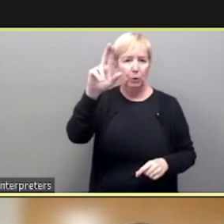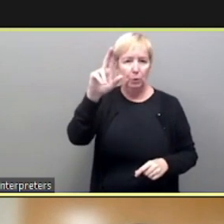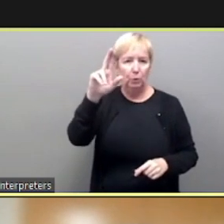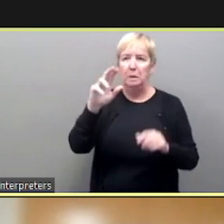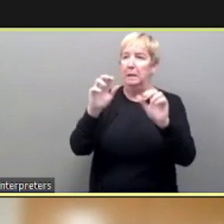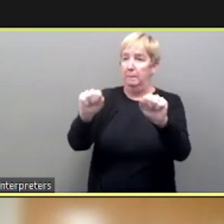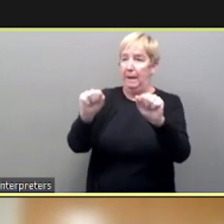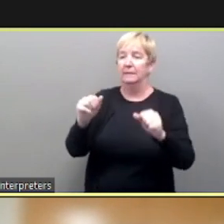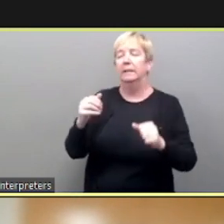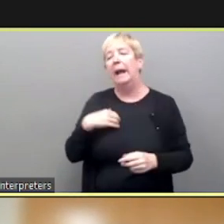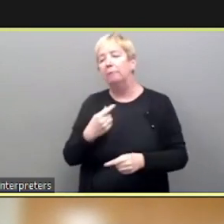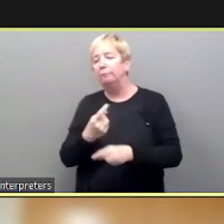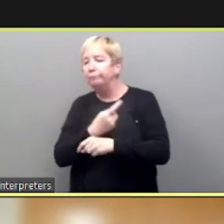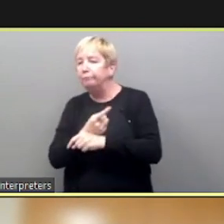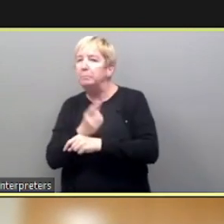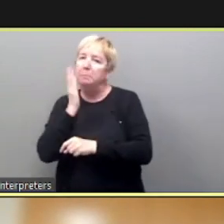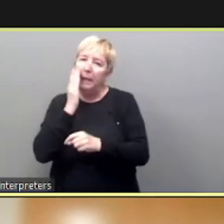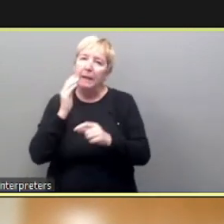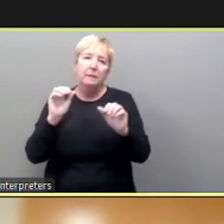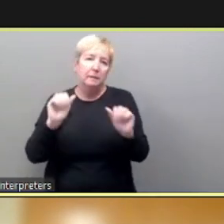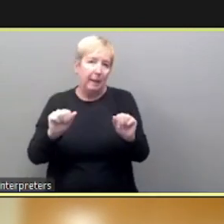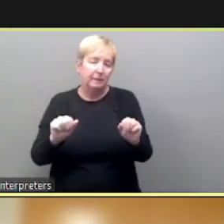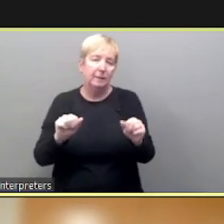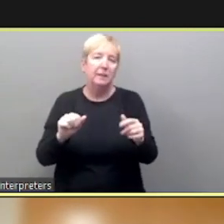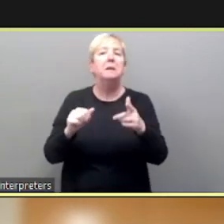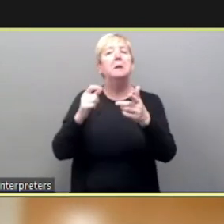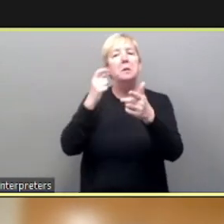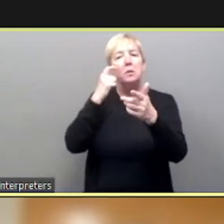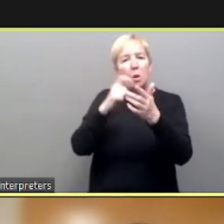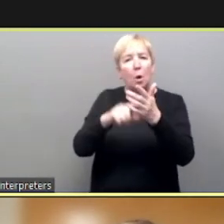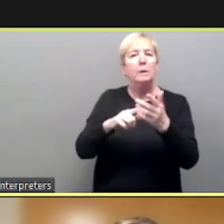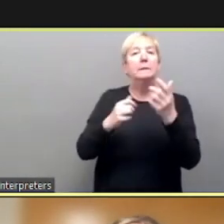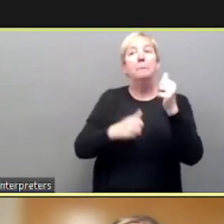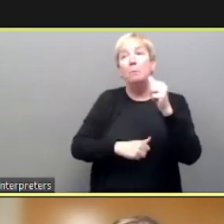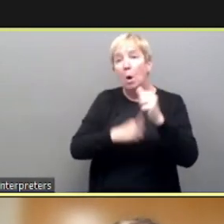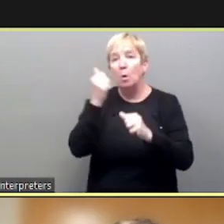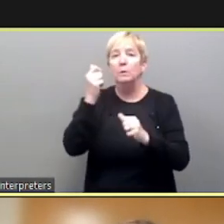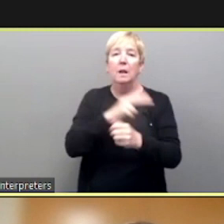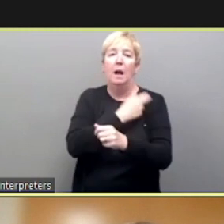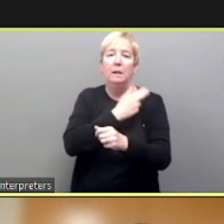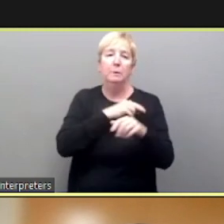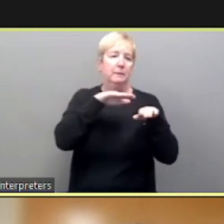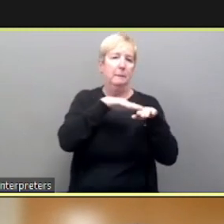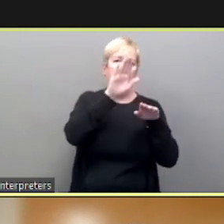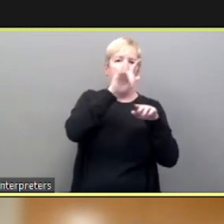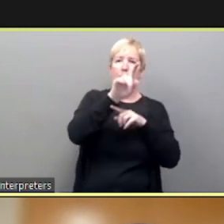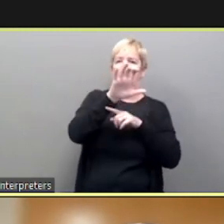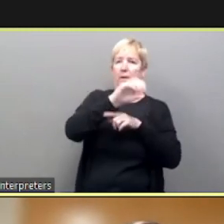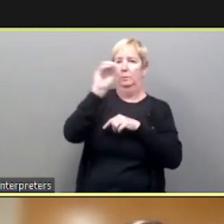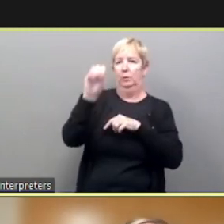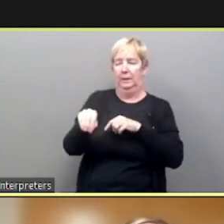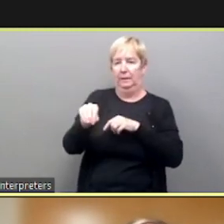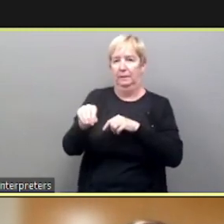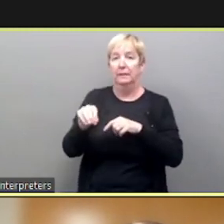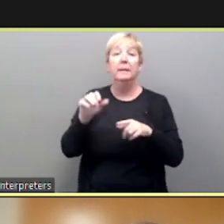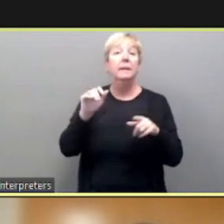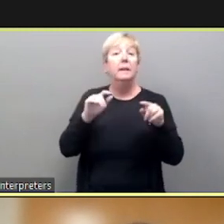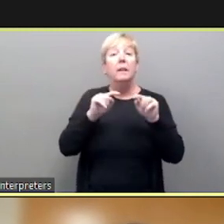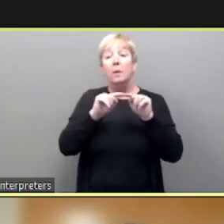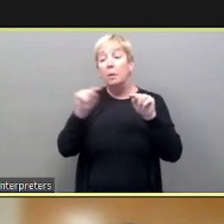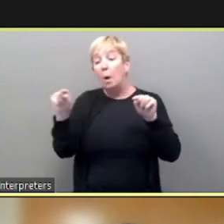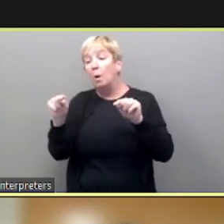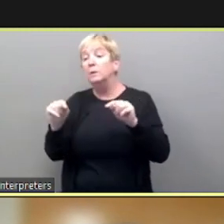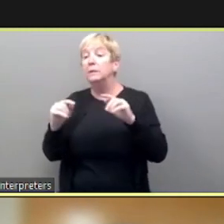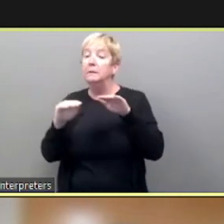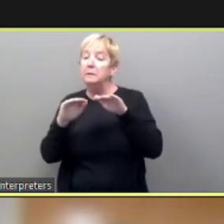can see that the majority of the hospitals are well above 100% capacity, and those that are not are working diligently to